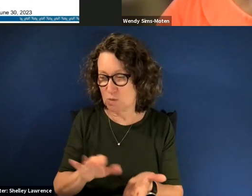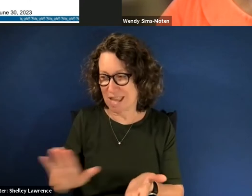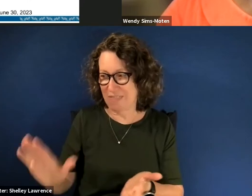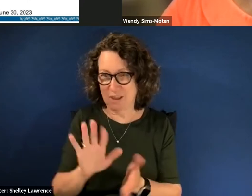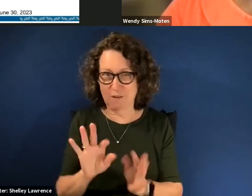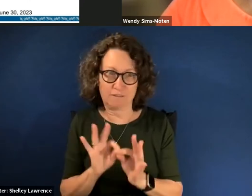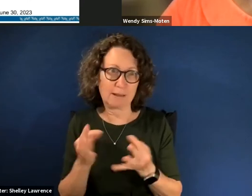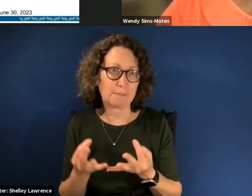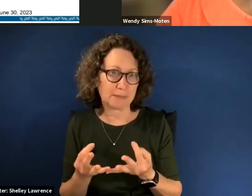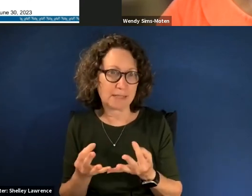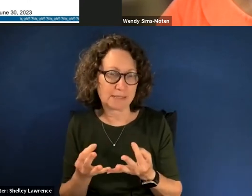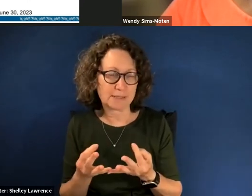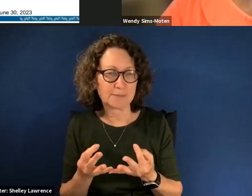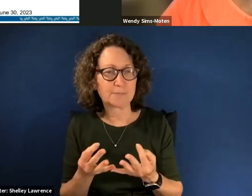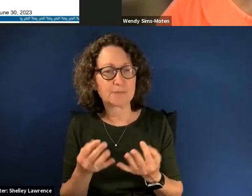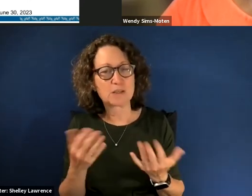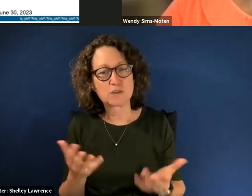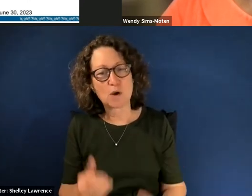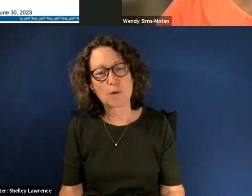families. So